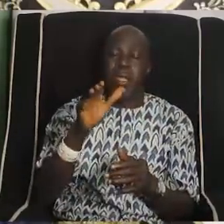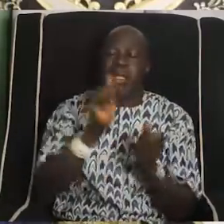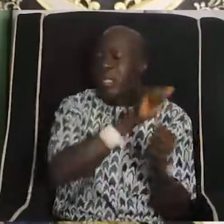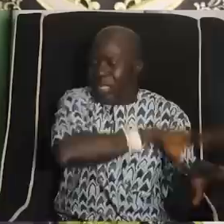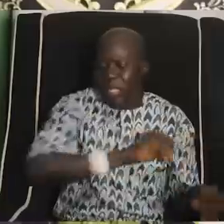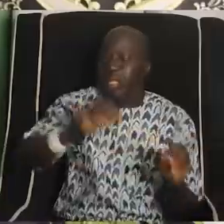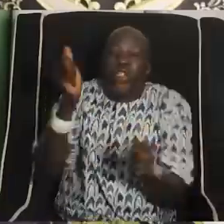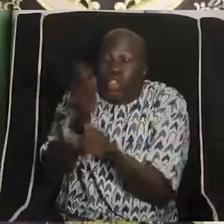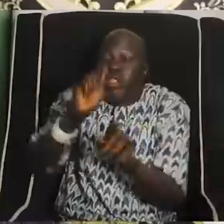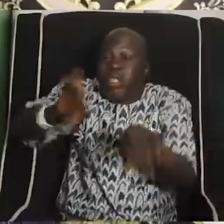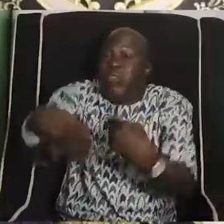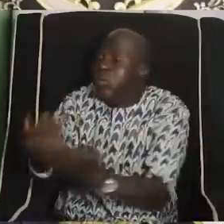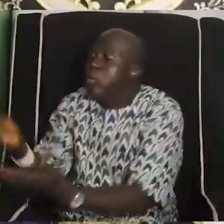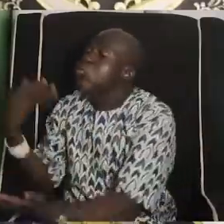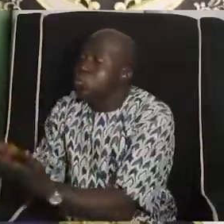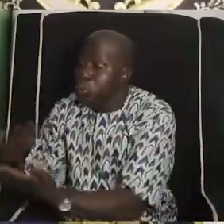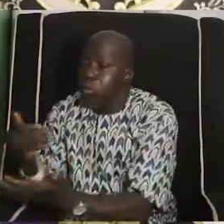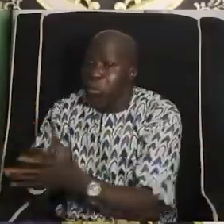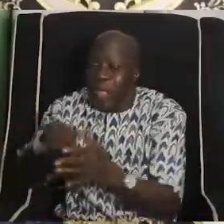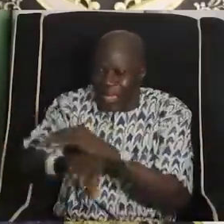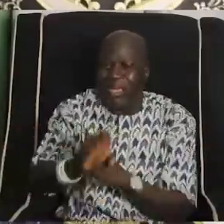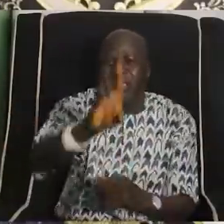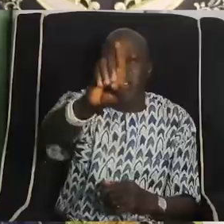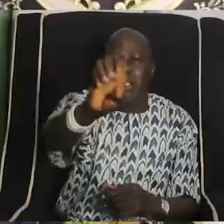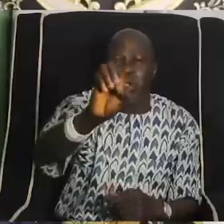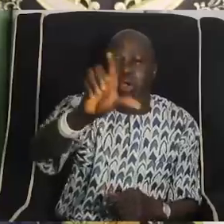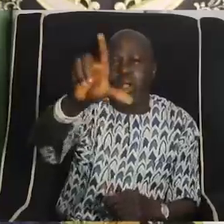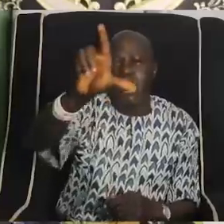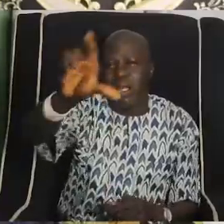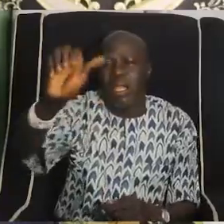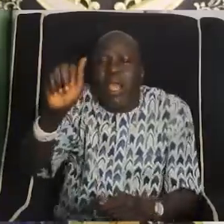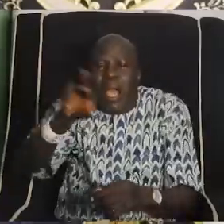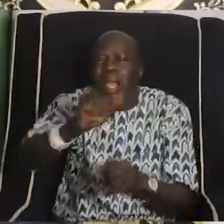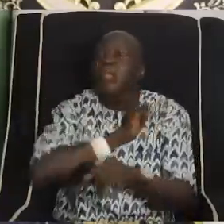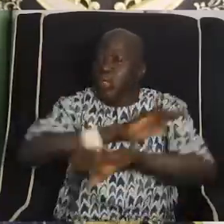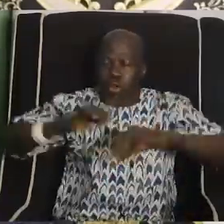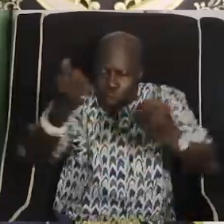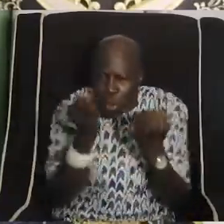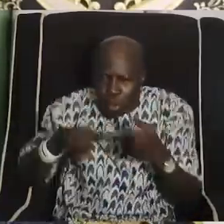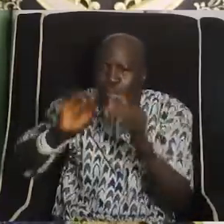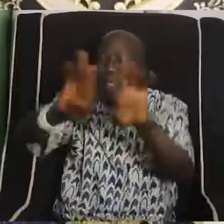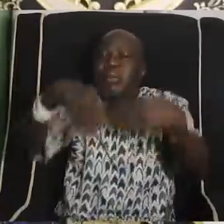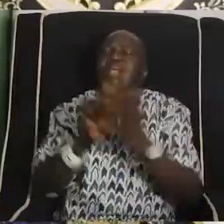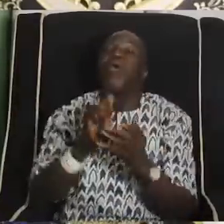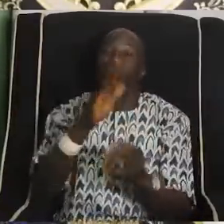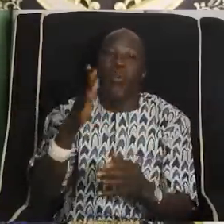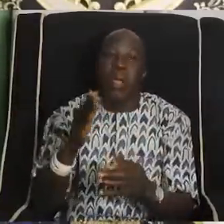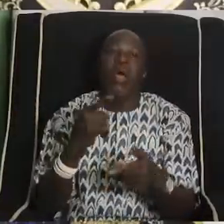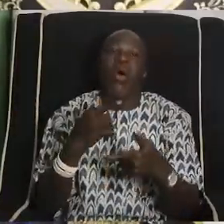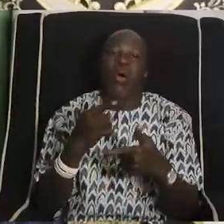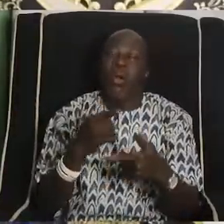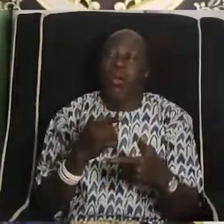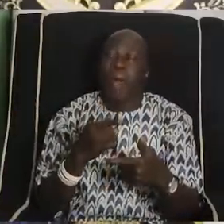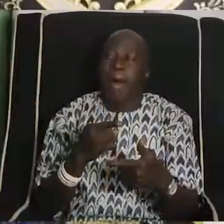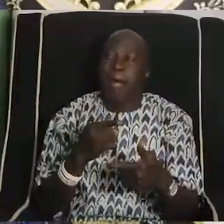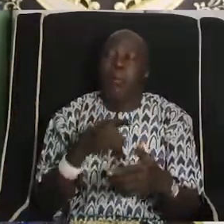handed over dollar to her. Scorpio, Scorpio don't want to give out dollar before. But God has